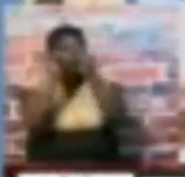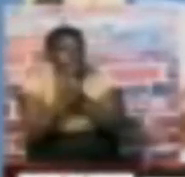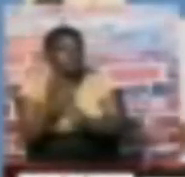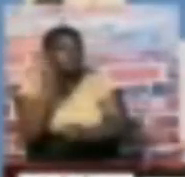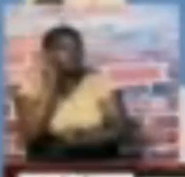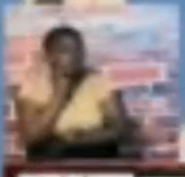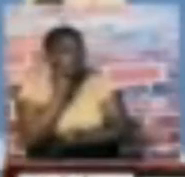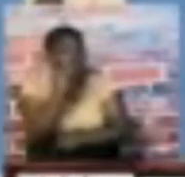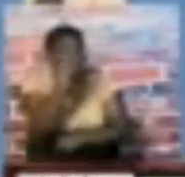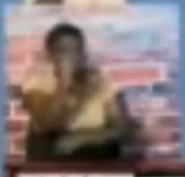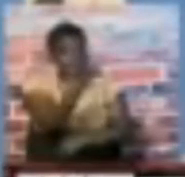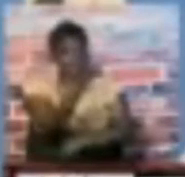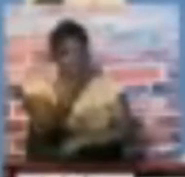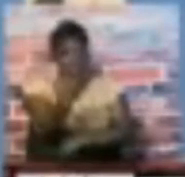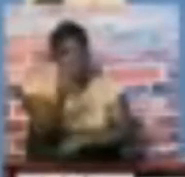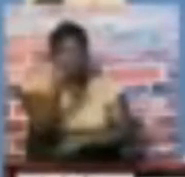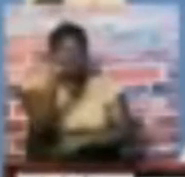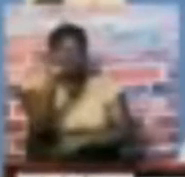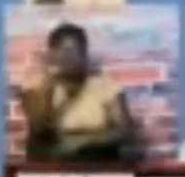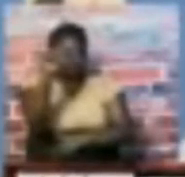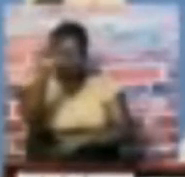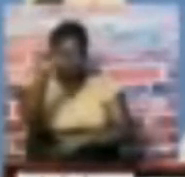shillings and 5 tons of maize flour.